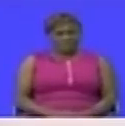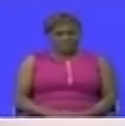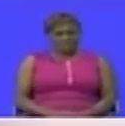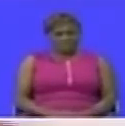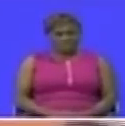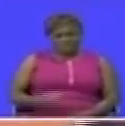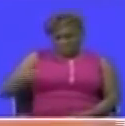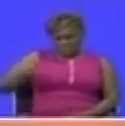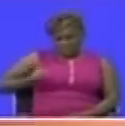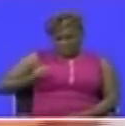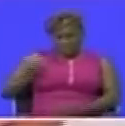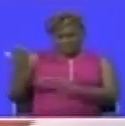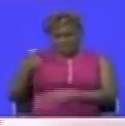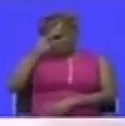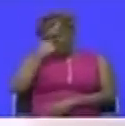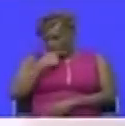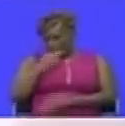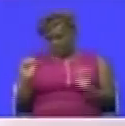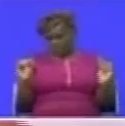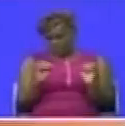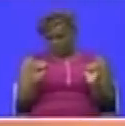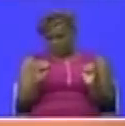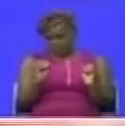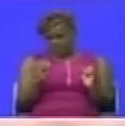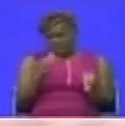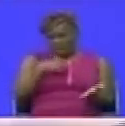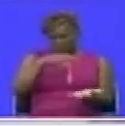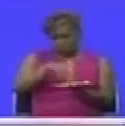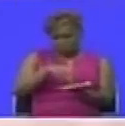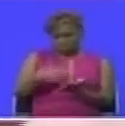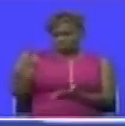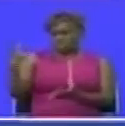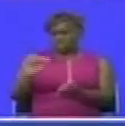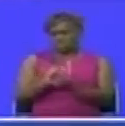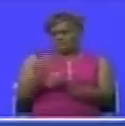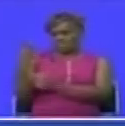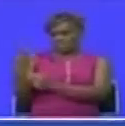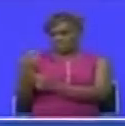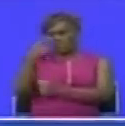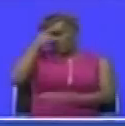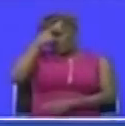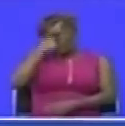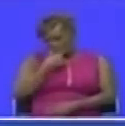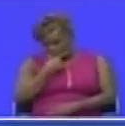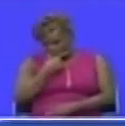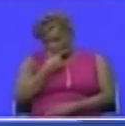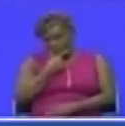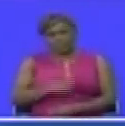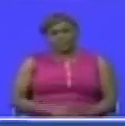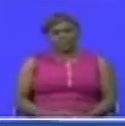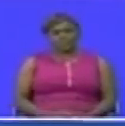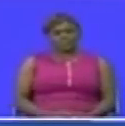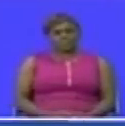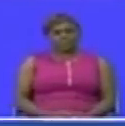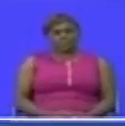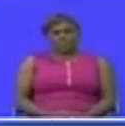Irene Wamiti was not born blind. She developed a rare condition in 2013 that would switch her eyes off forever.